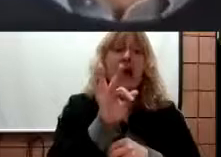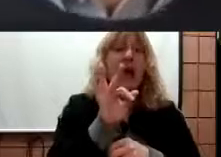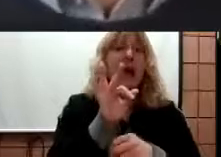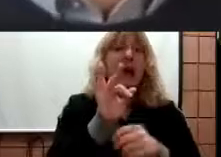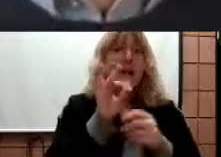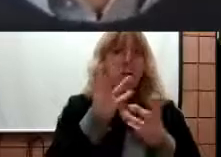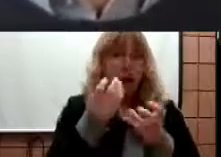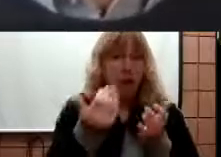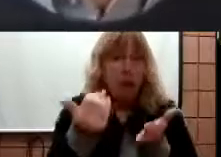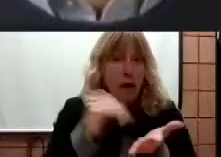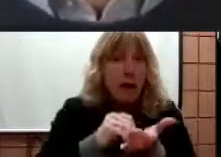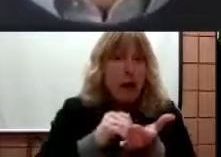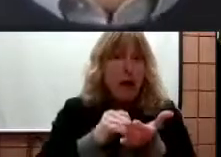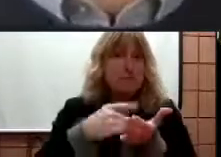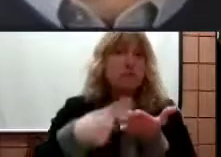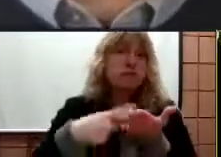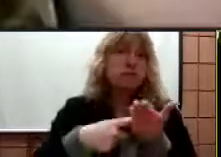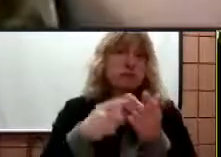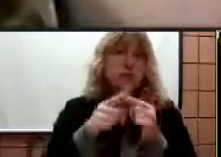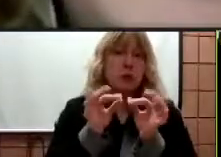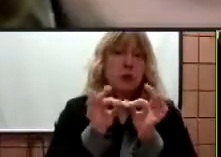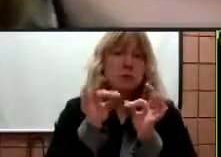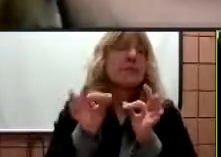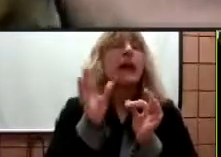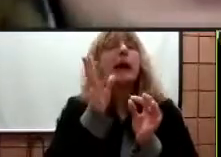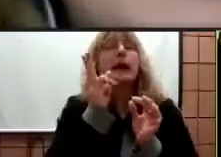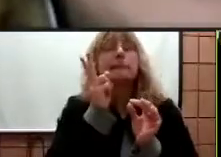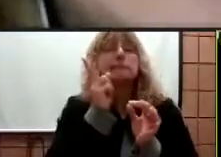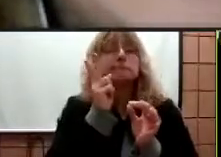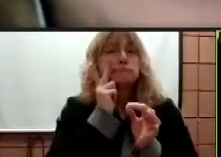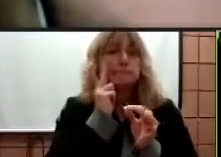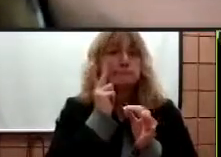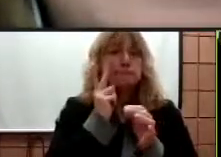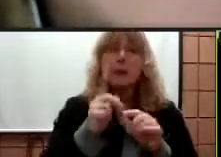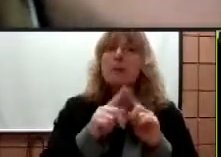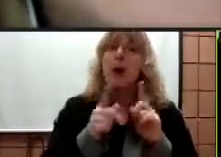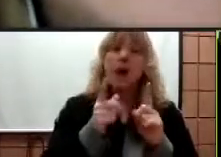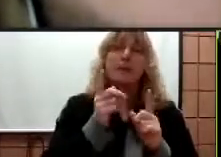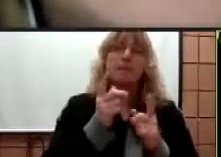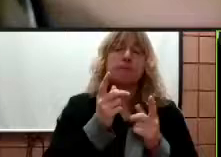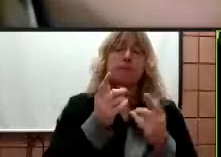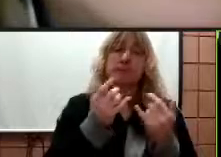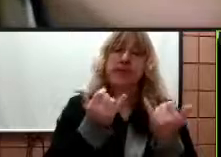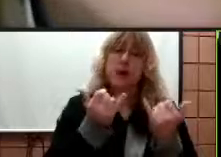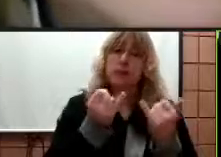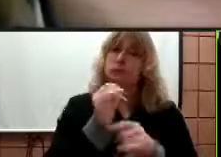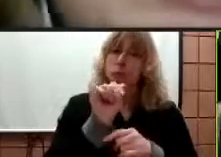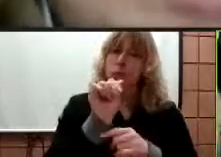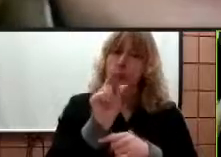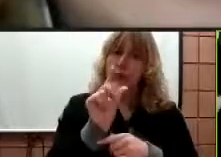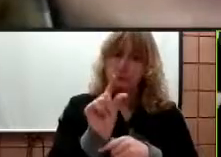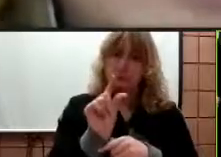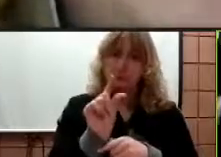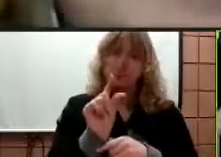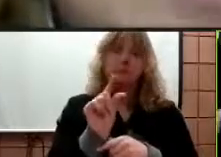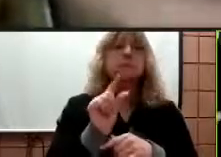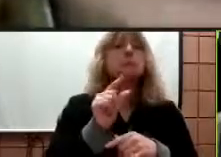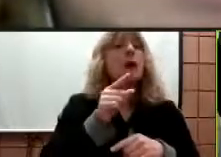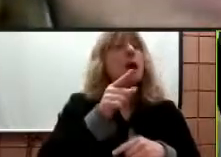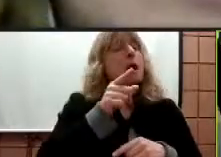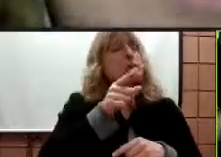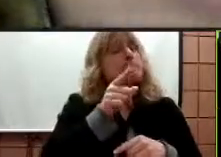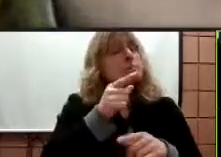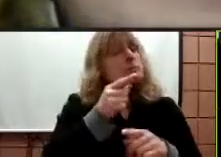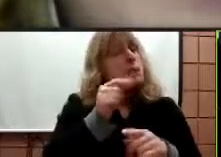that. But we'll see where we are after all the vaccines. Yeah, I was just going to say, is that is the August date